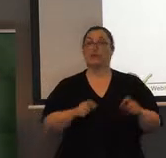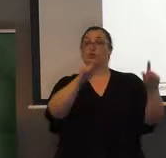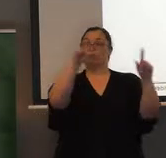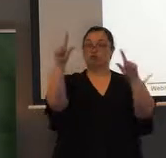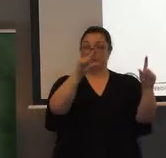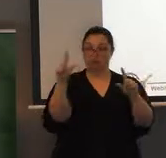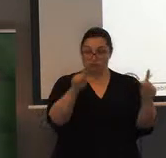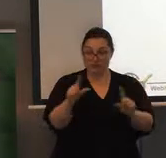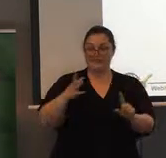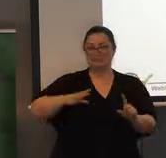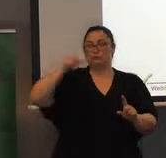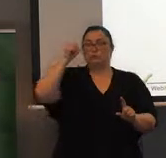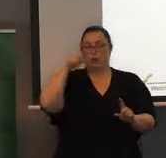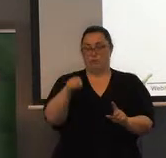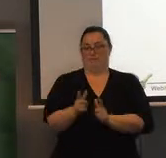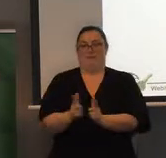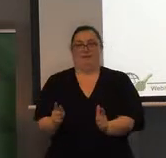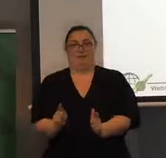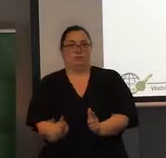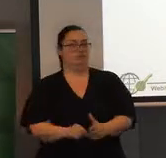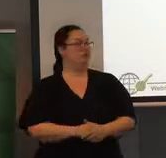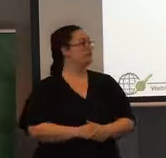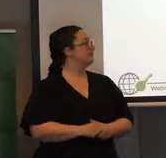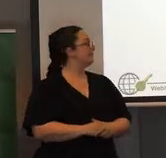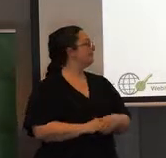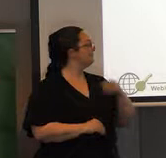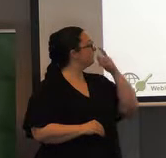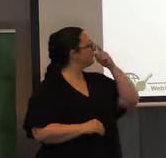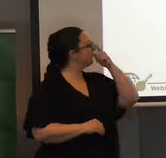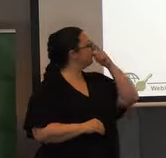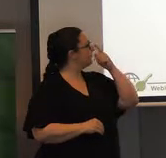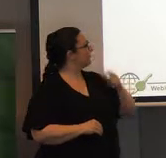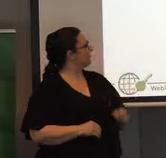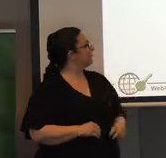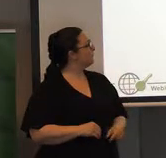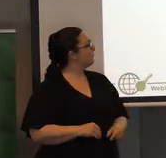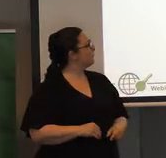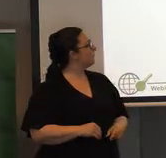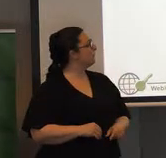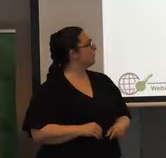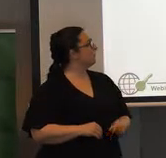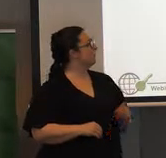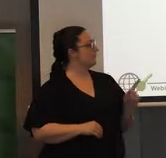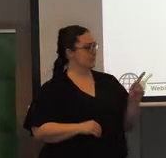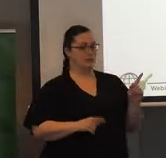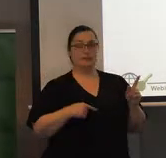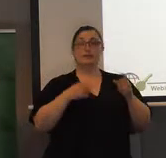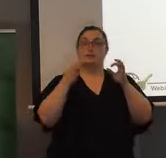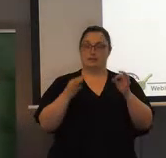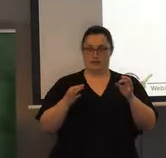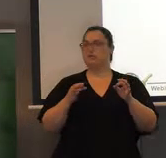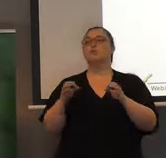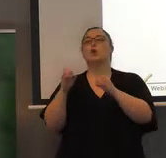needs to be told what language the section is in. They decided to do this rather than to use the